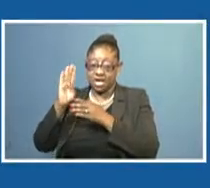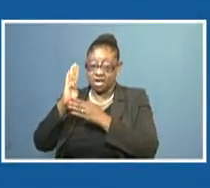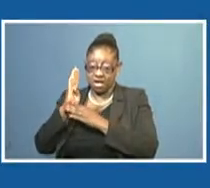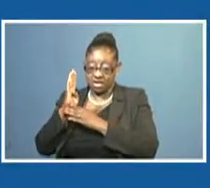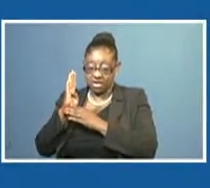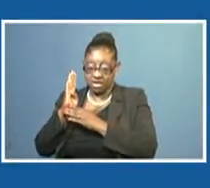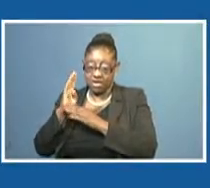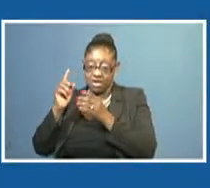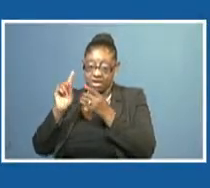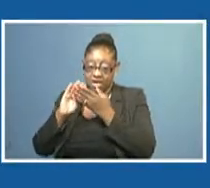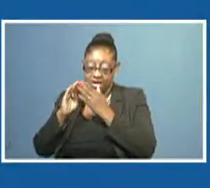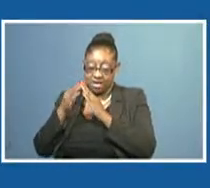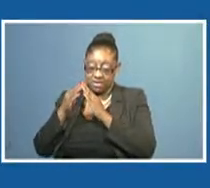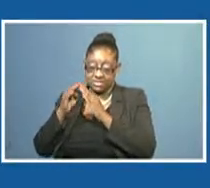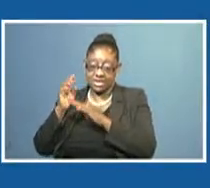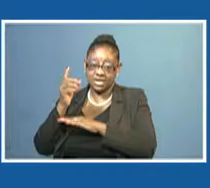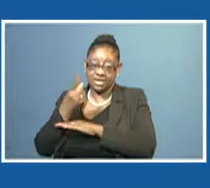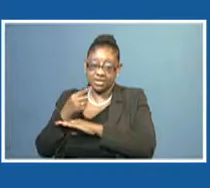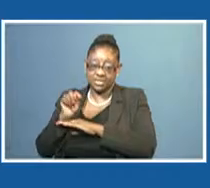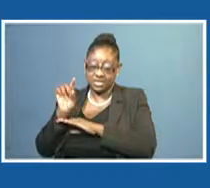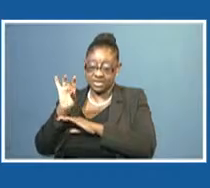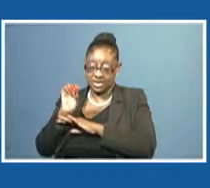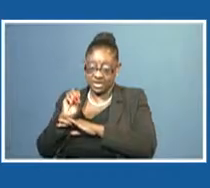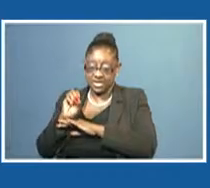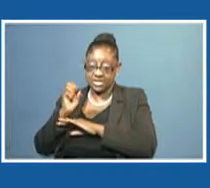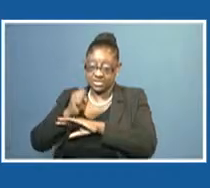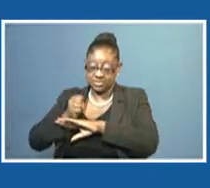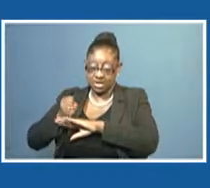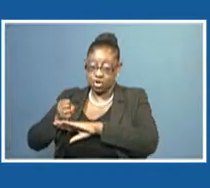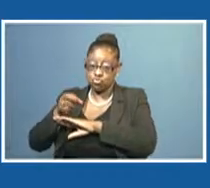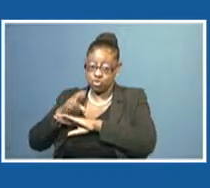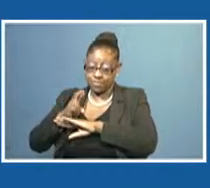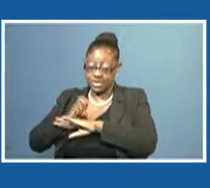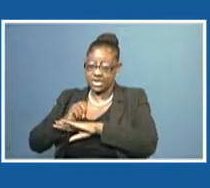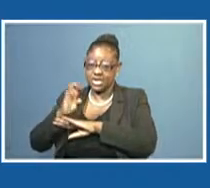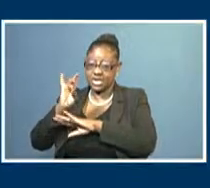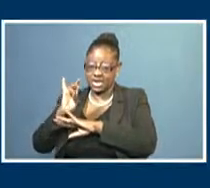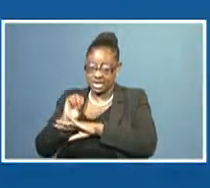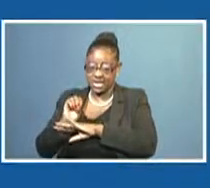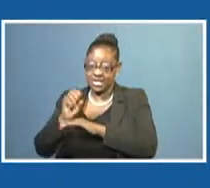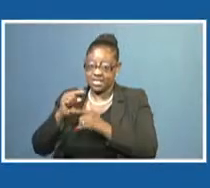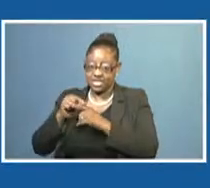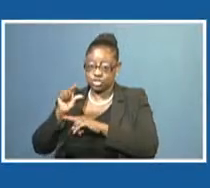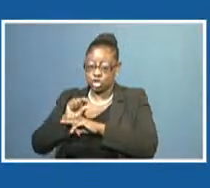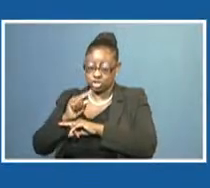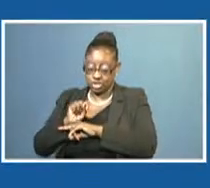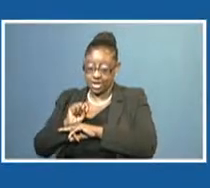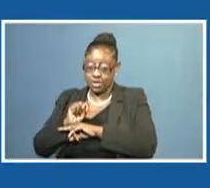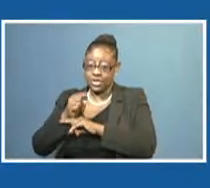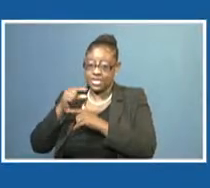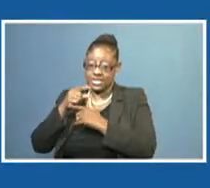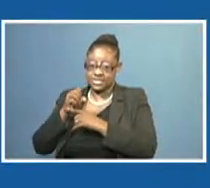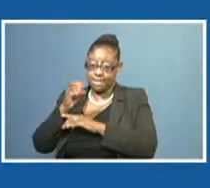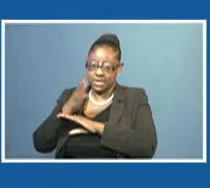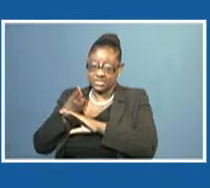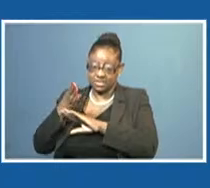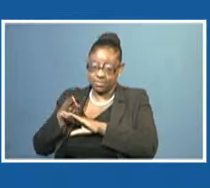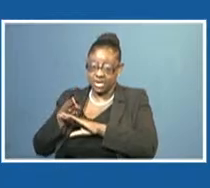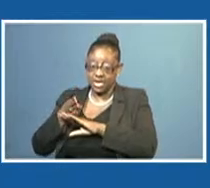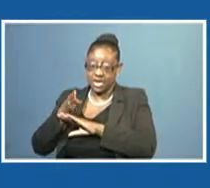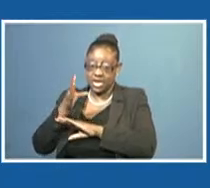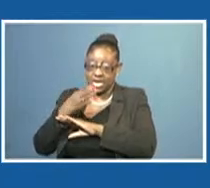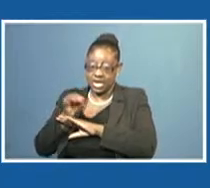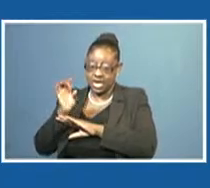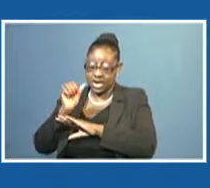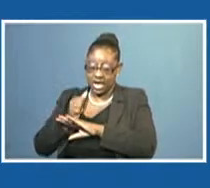80s in Otterstown, Cadalum, San Salvador, and Rumkey, Georgetown, 81 degrees, 80 in Rygat Island, Clarence,